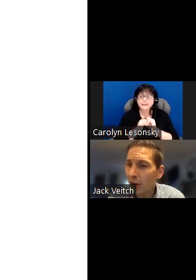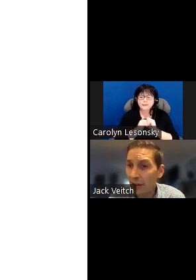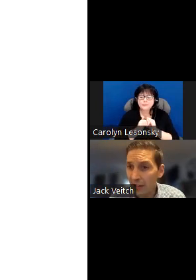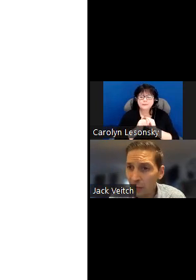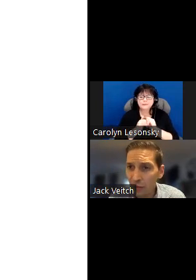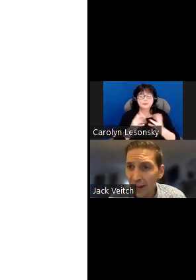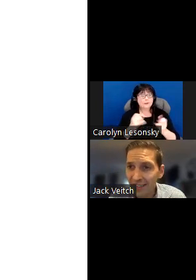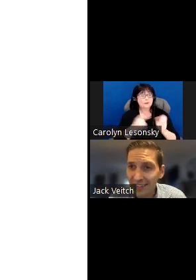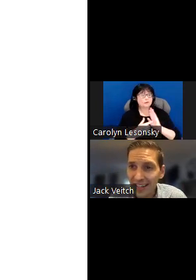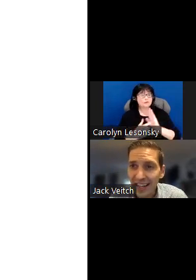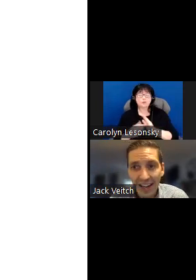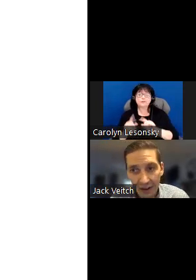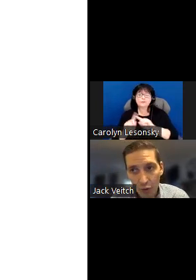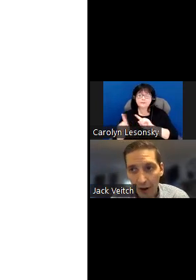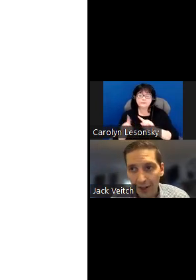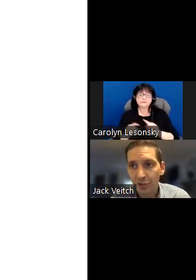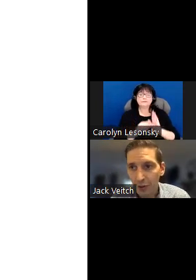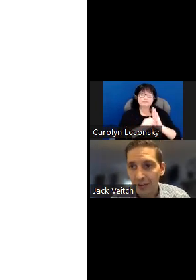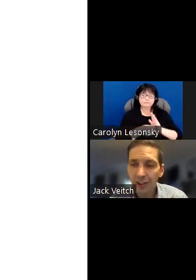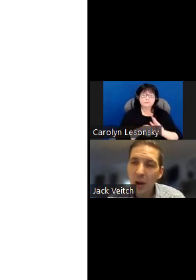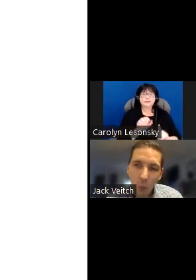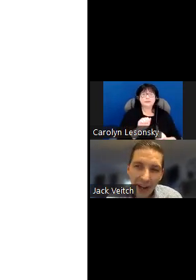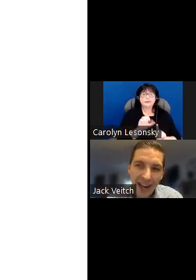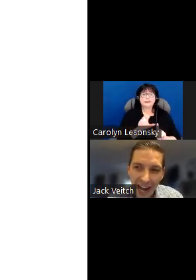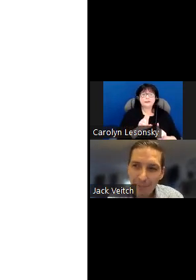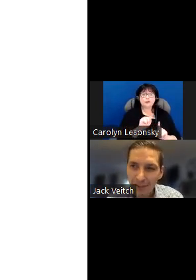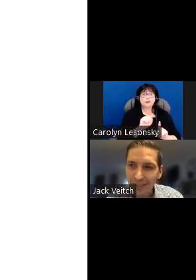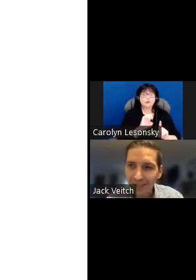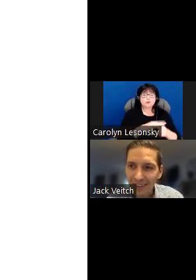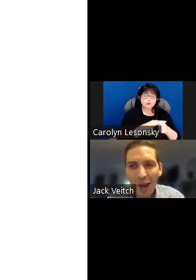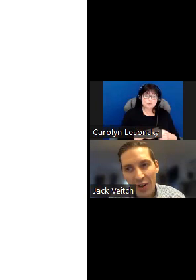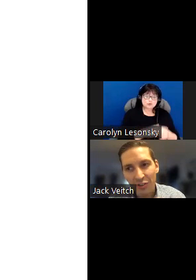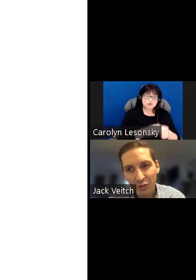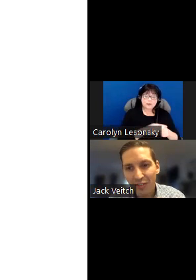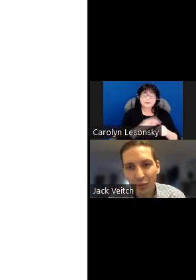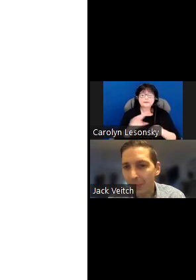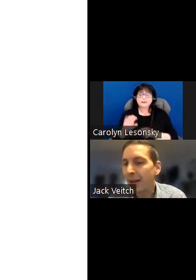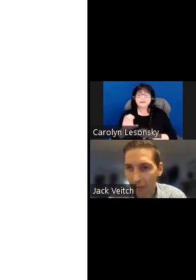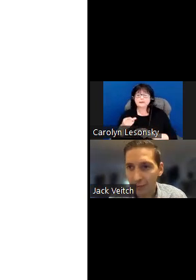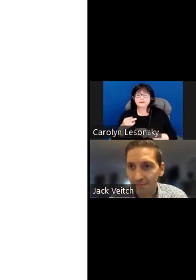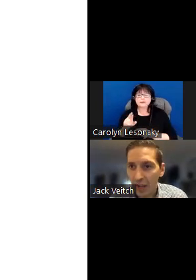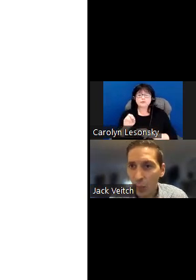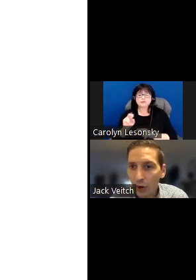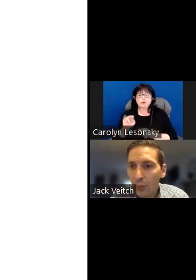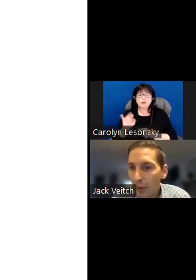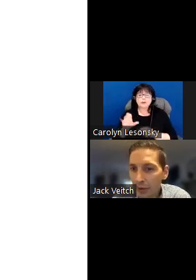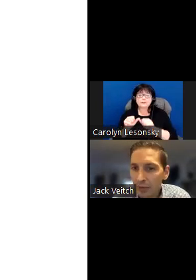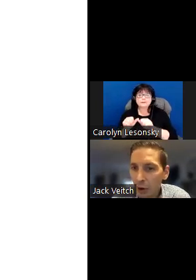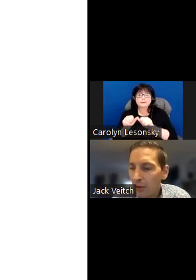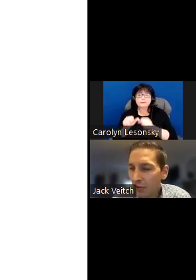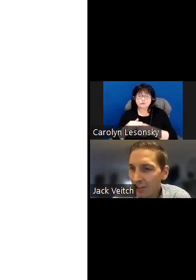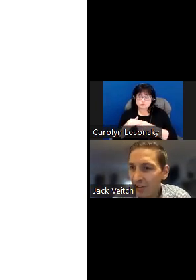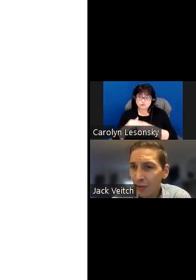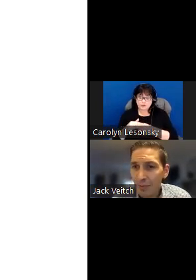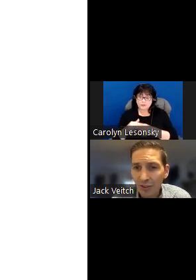difference between what we call acute stress and chronic stress. What happens when a stressor remains? We're going to